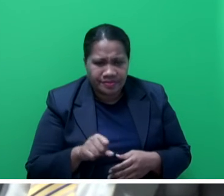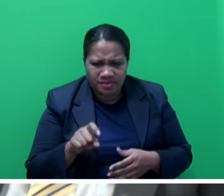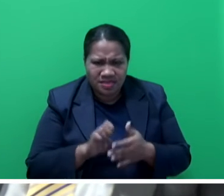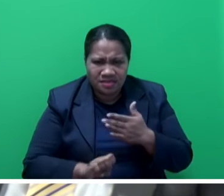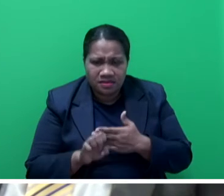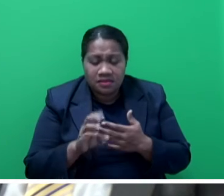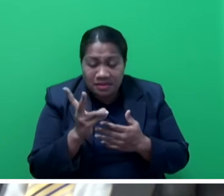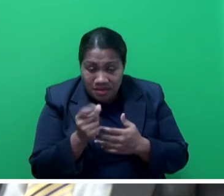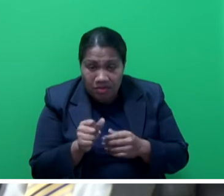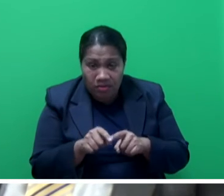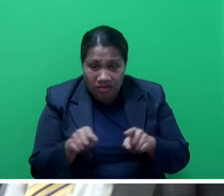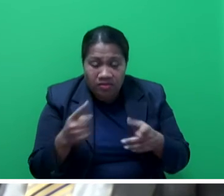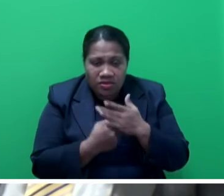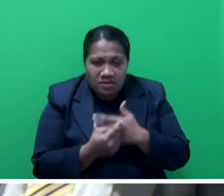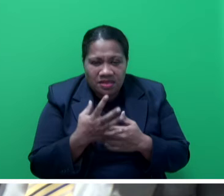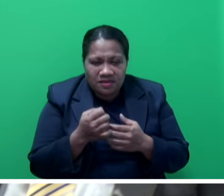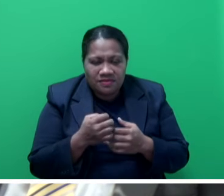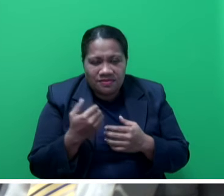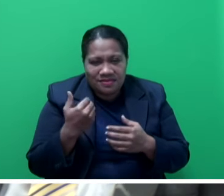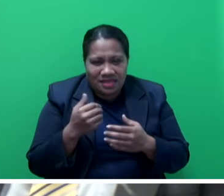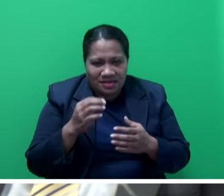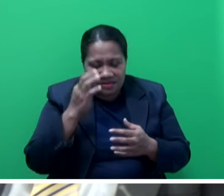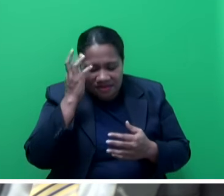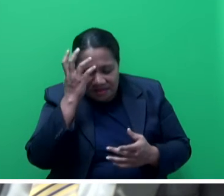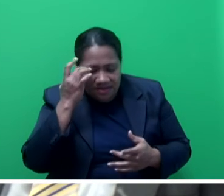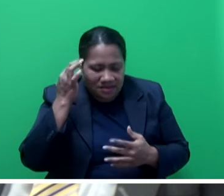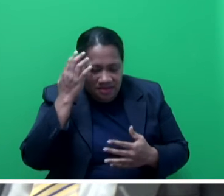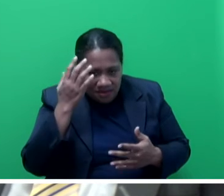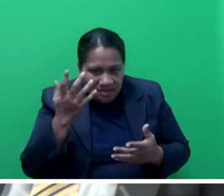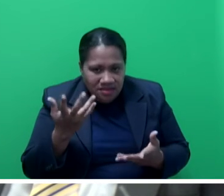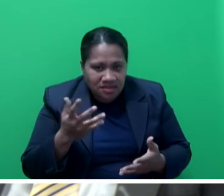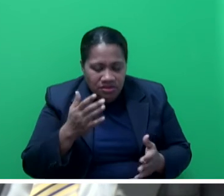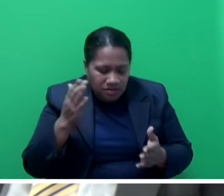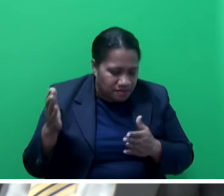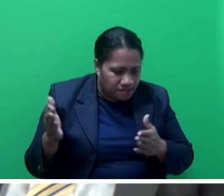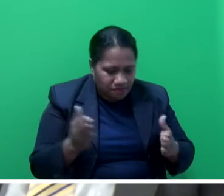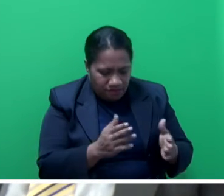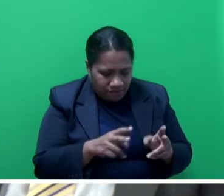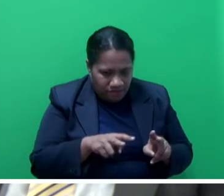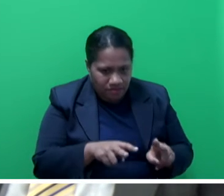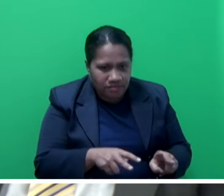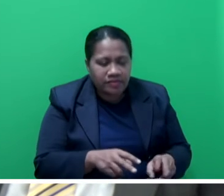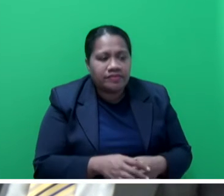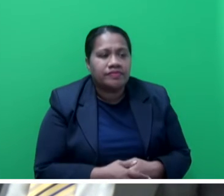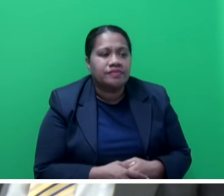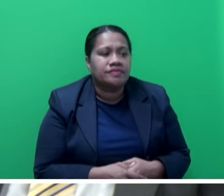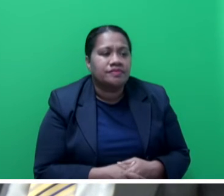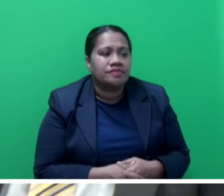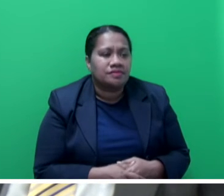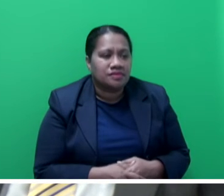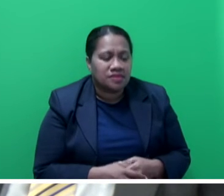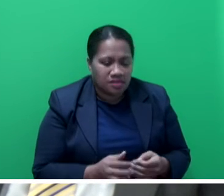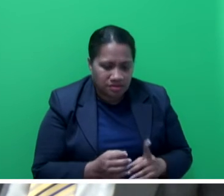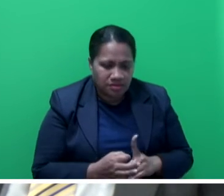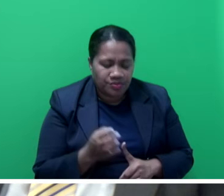mild side effects which were temporary and adequately managed with symptomatic care, which included antibiotics such as Panadol and